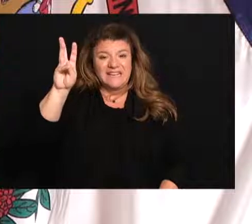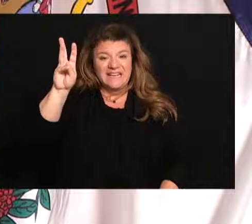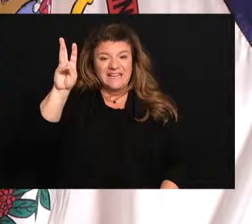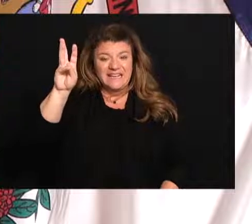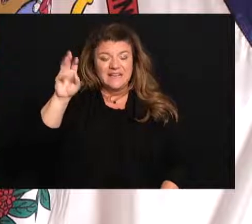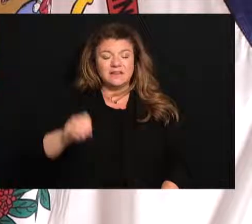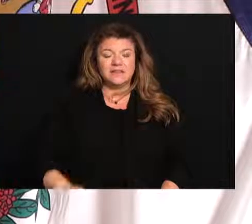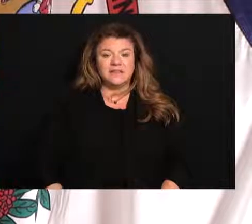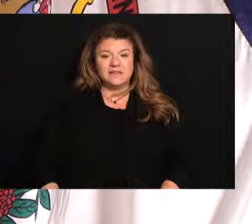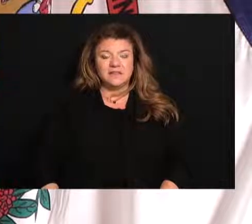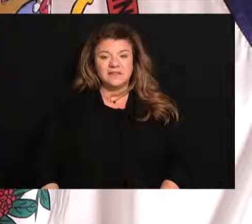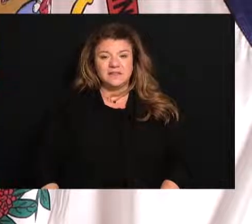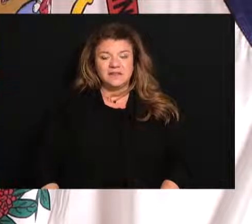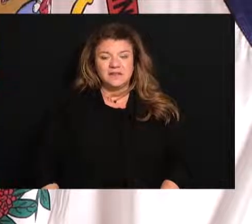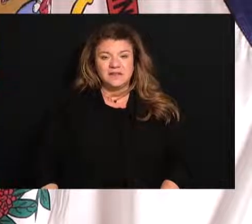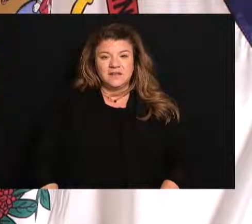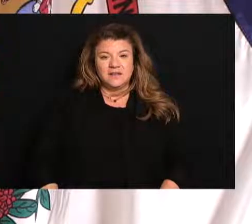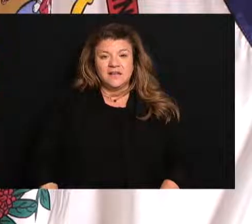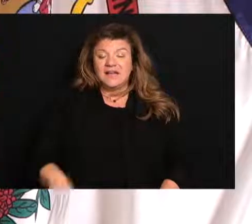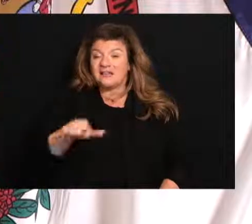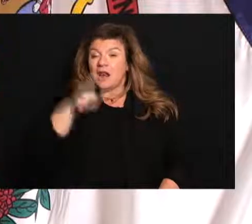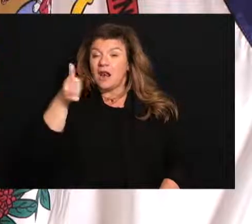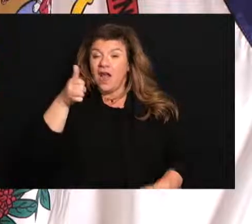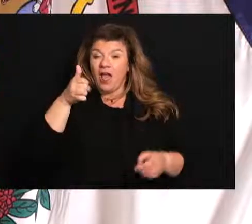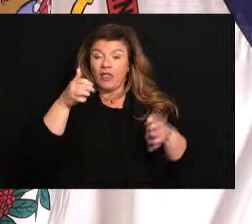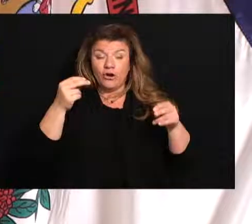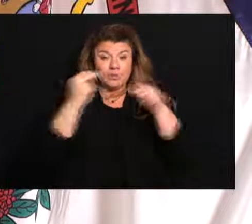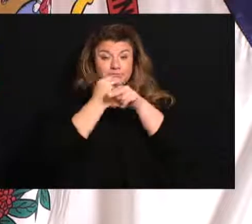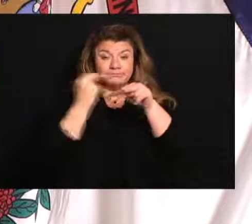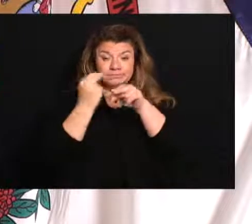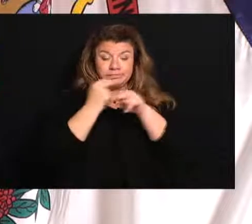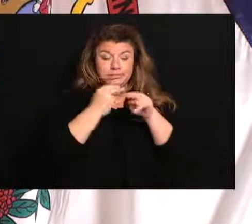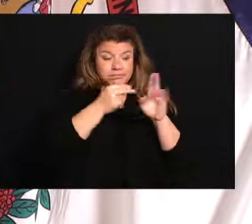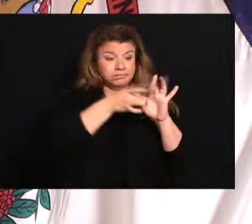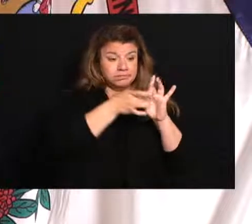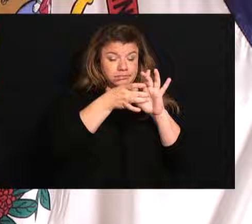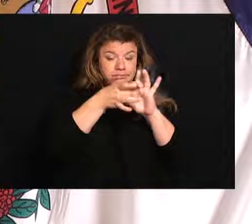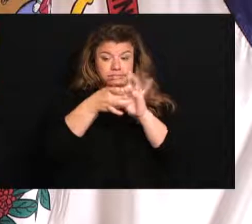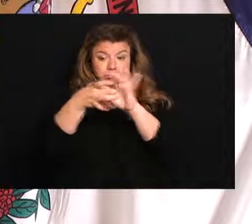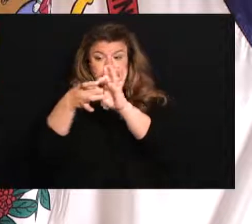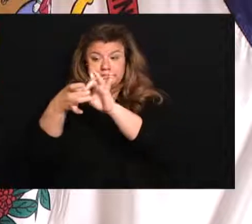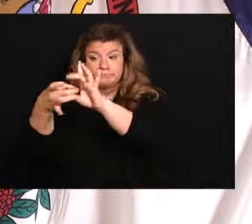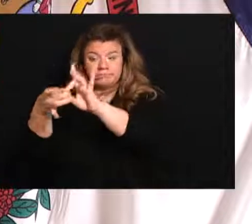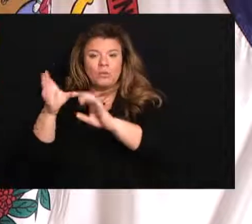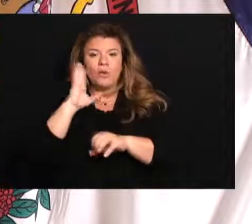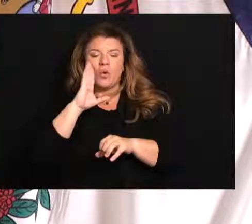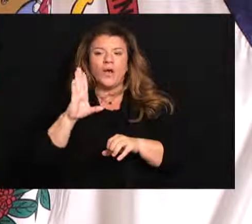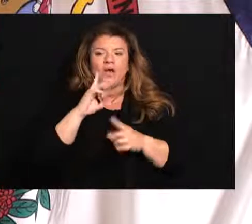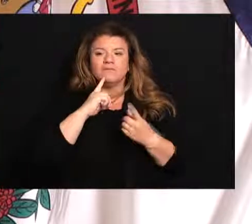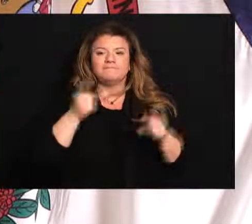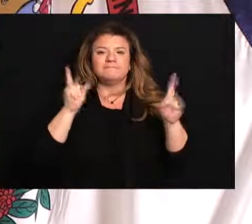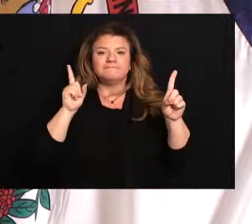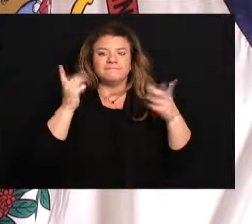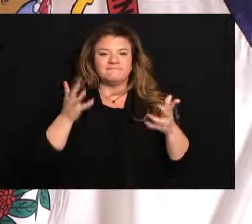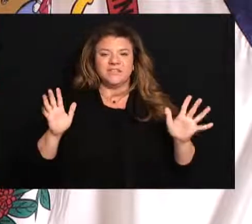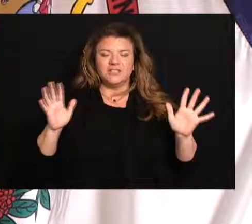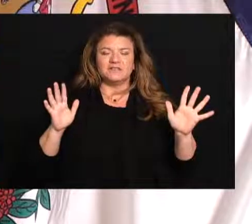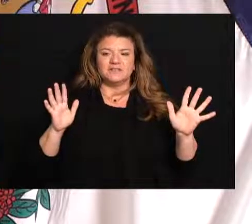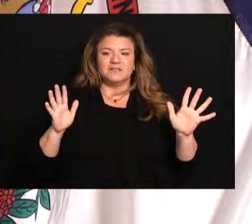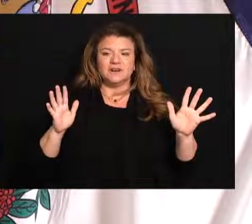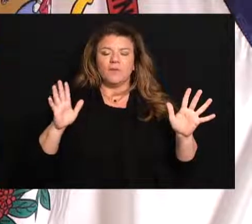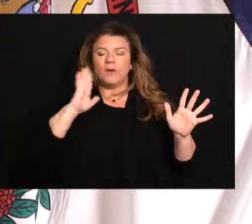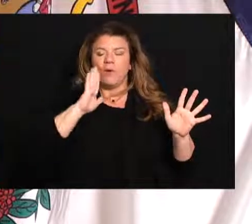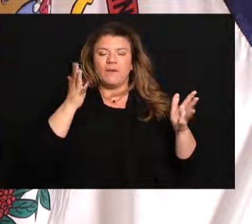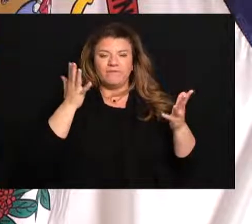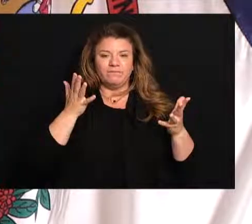it is just another piece. As we keep piecing it together and everything, we'll eventually get to the end of the rainbow here, and we'll get this